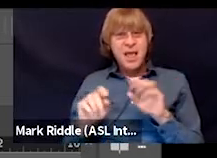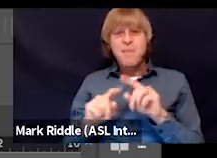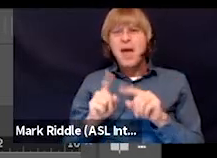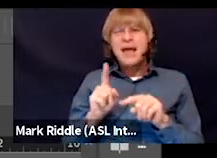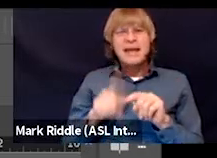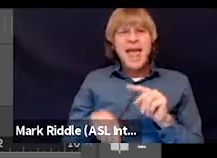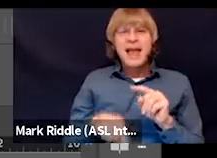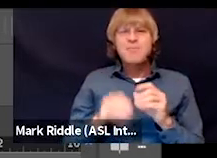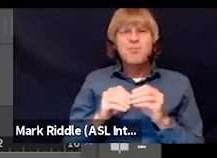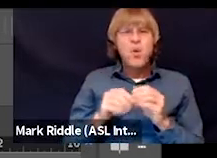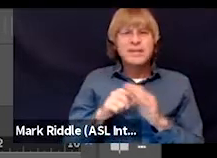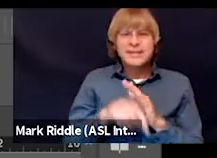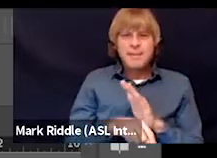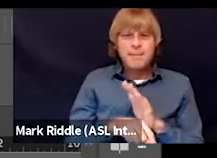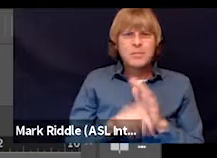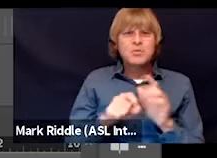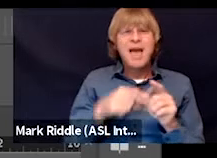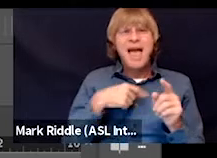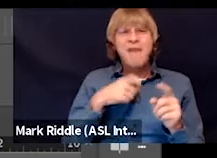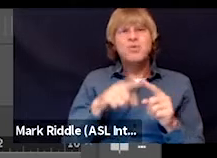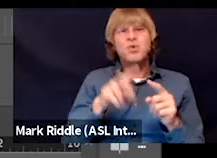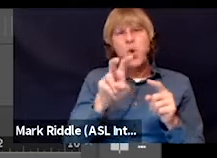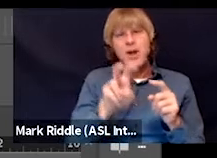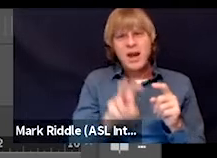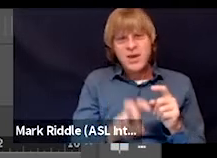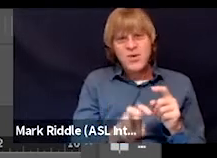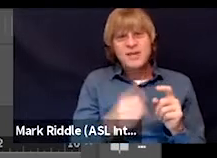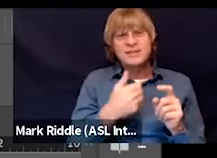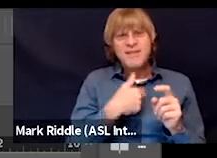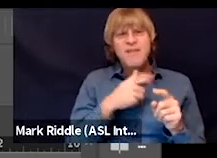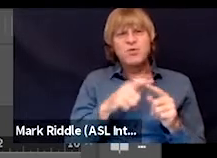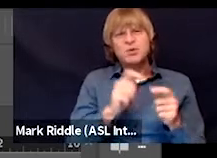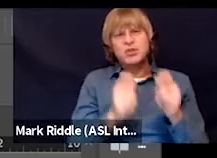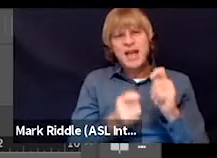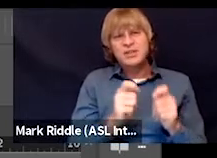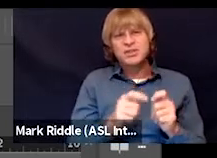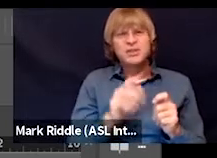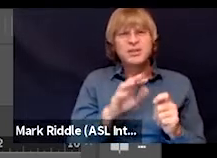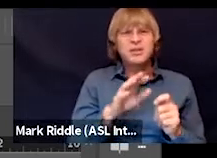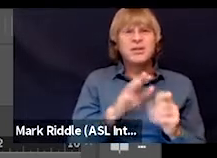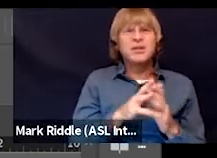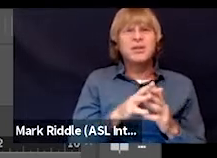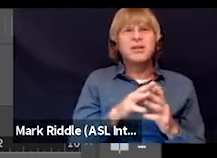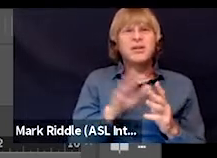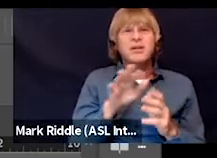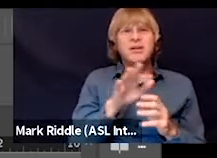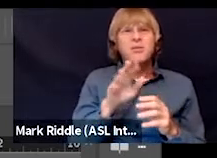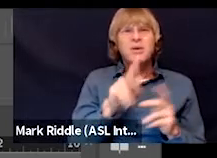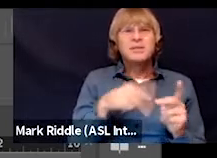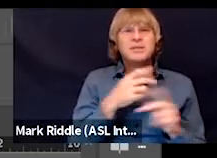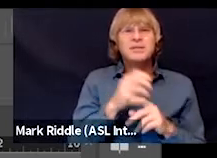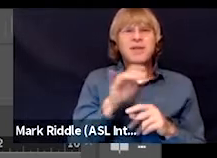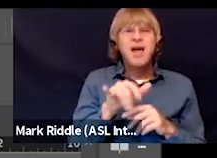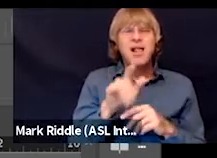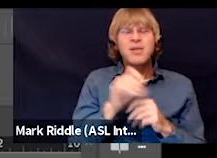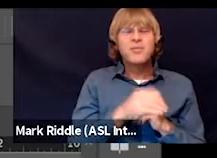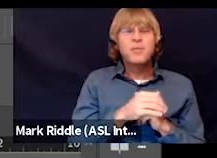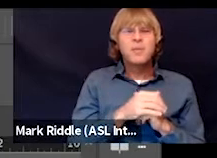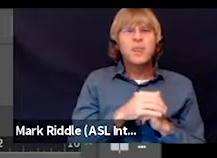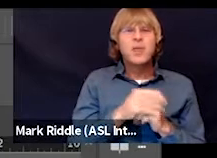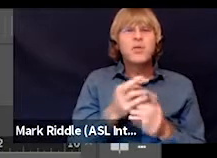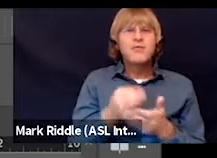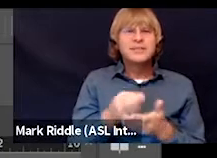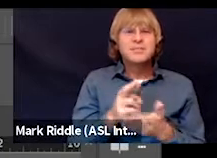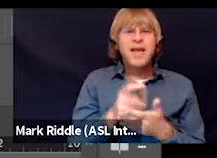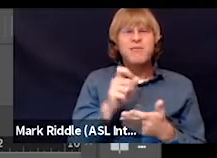can't go deeper than that. So I would have to go down here and I would have to say, Bedoni, let's see, that's recipe.